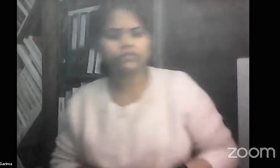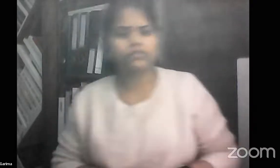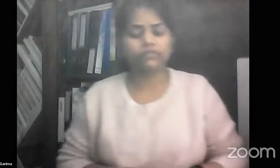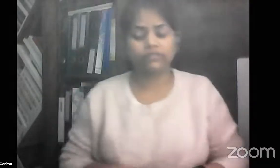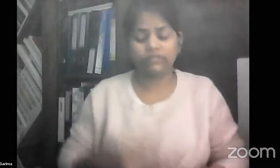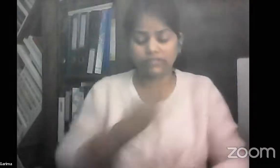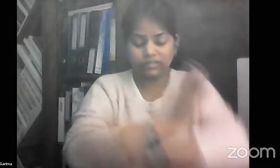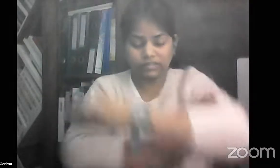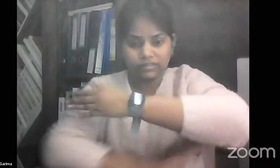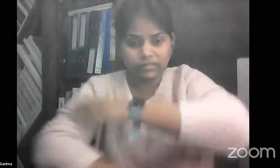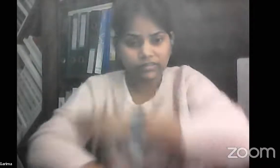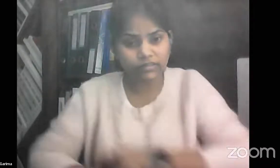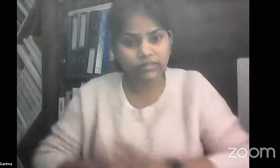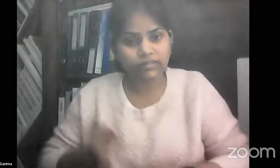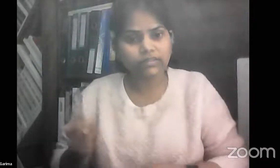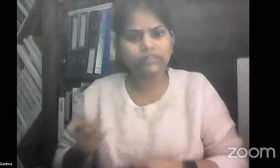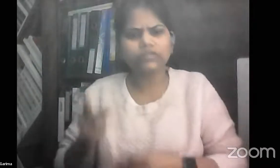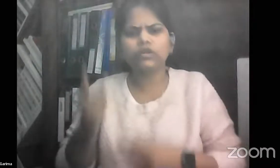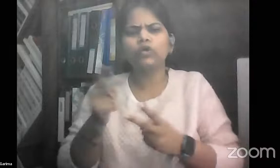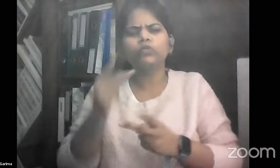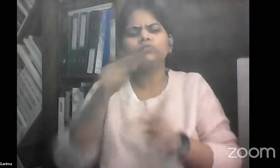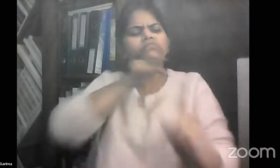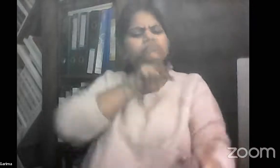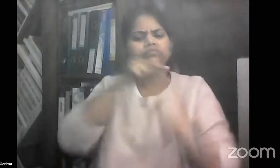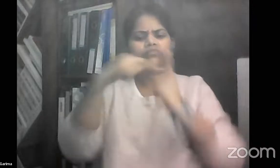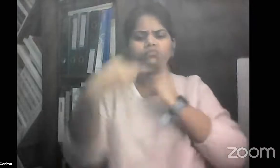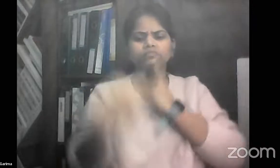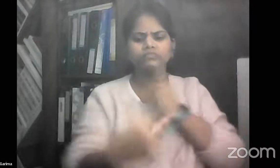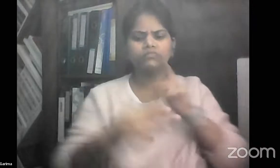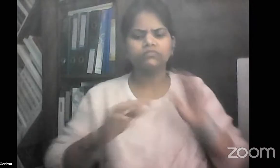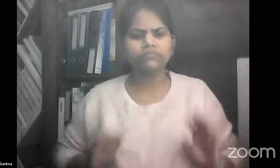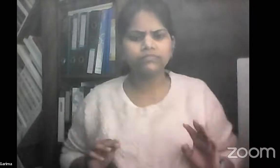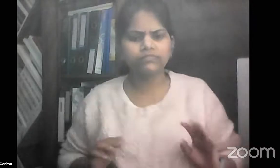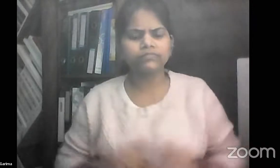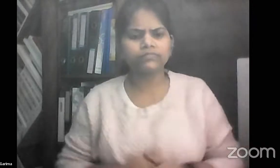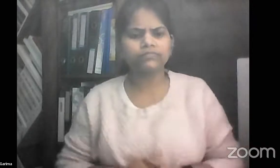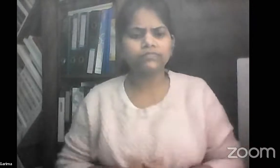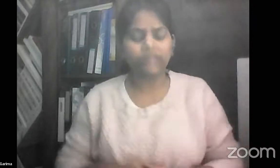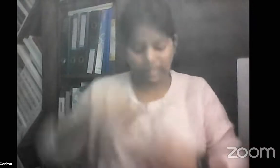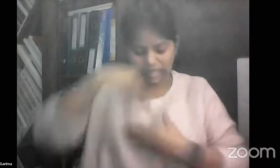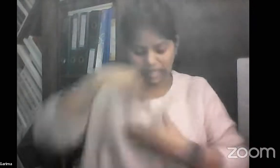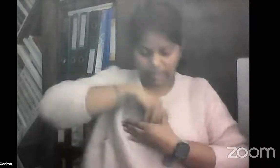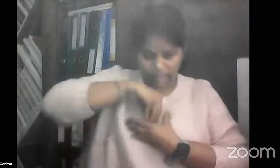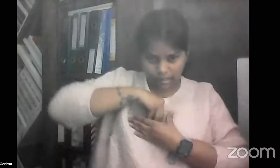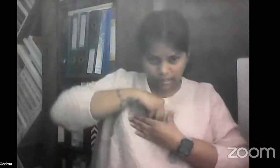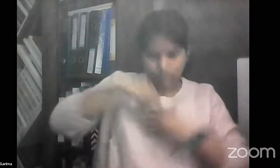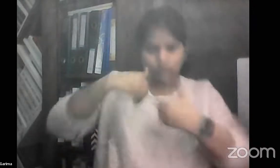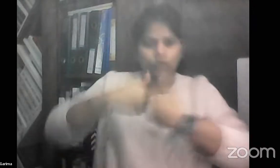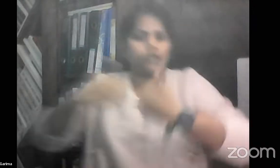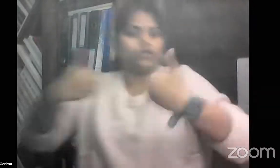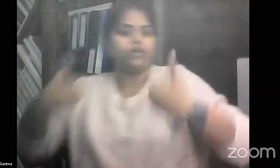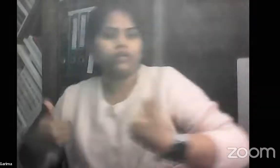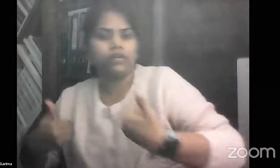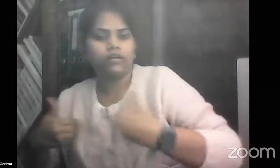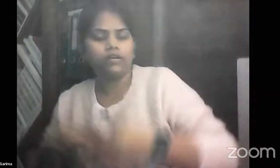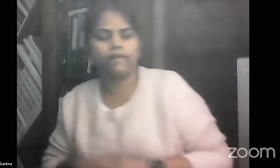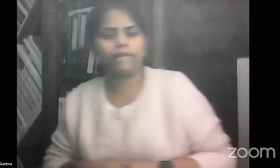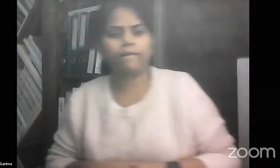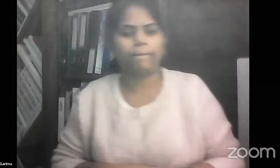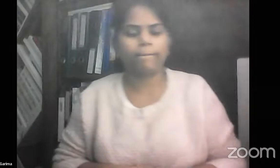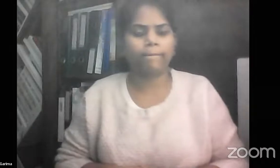itself. The two different perspectives are internal and external. It is, I think, the difference